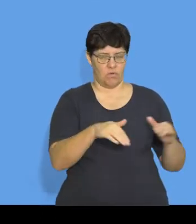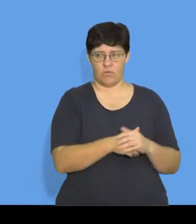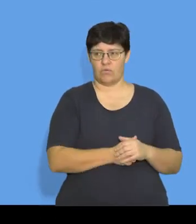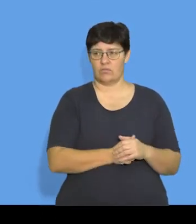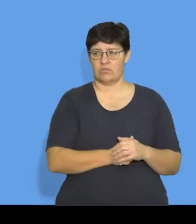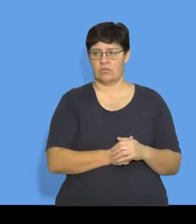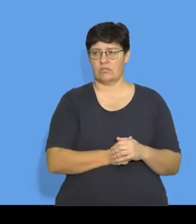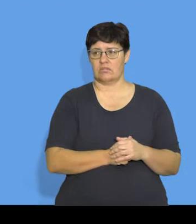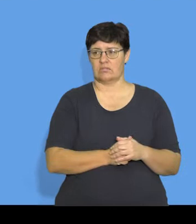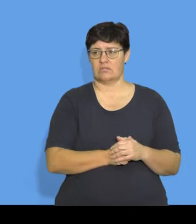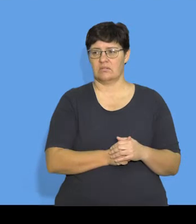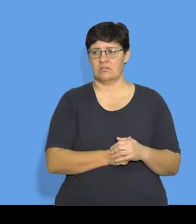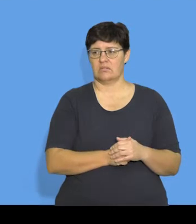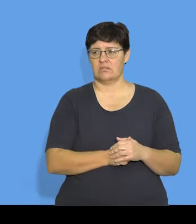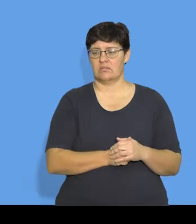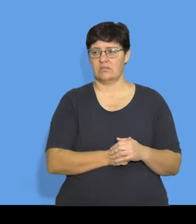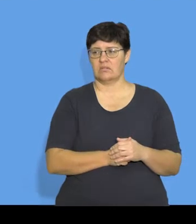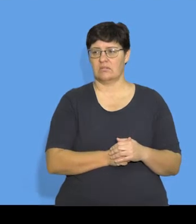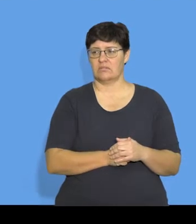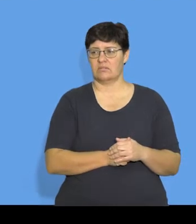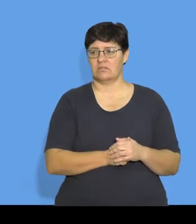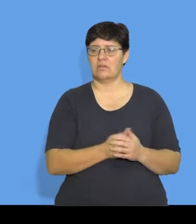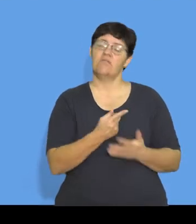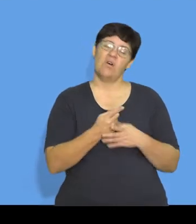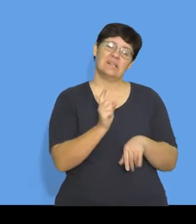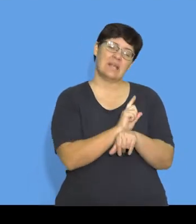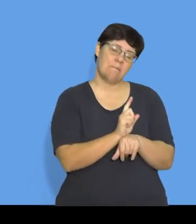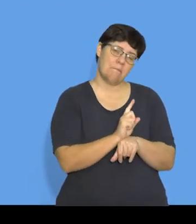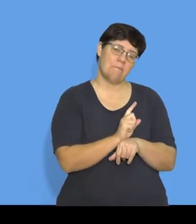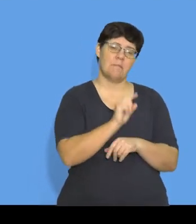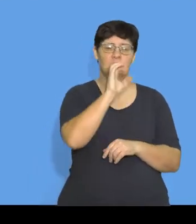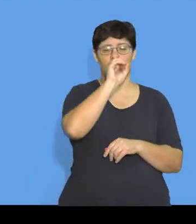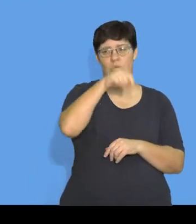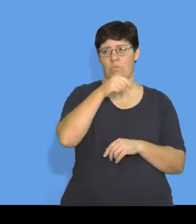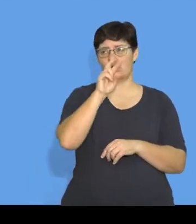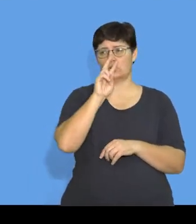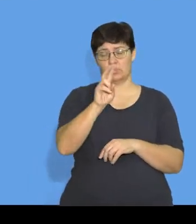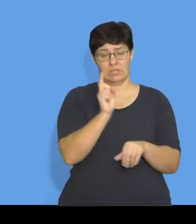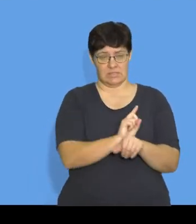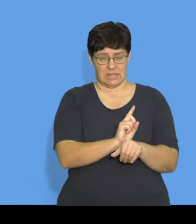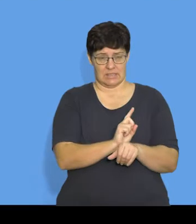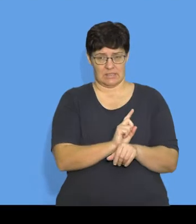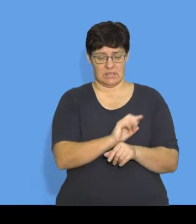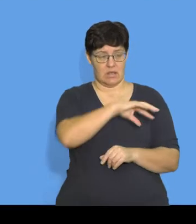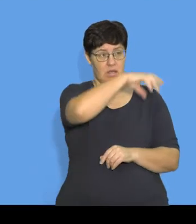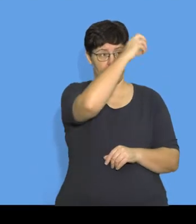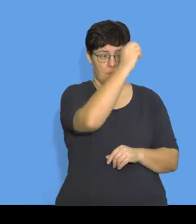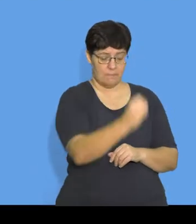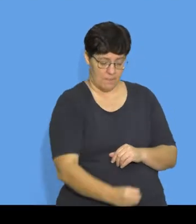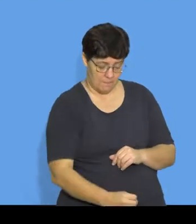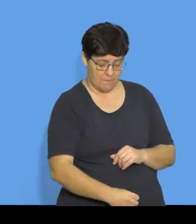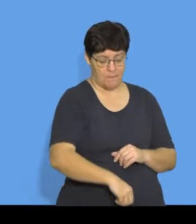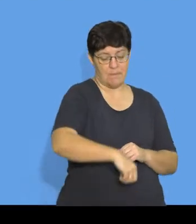not fall. Anyway, for 0.2 seconds, and rebounds, so it hits the floor,